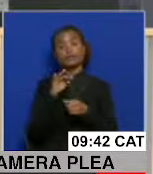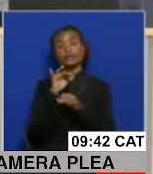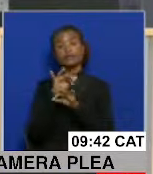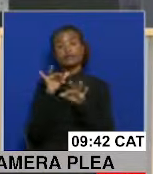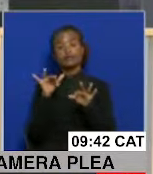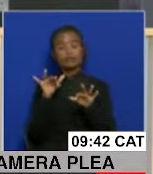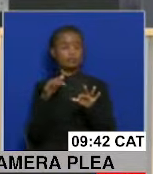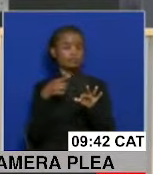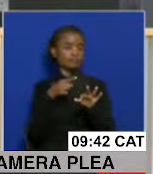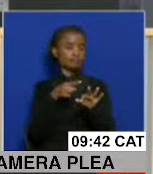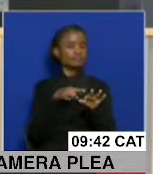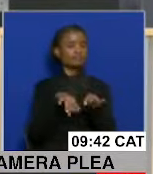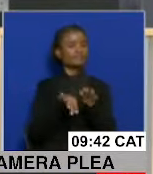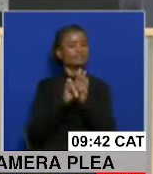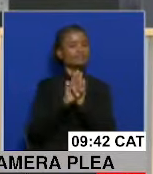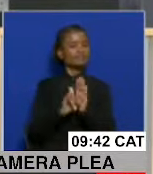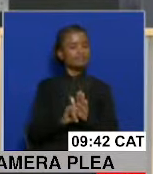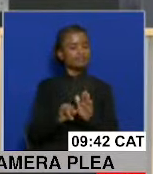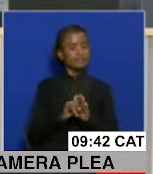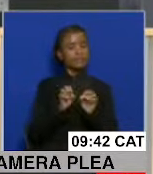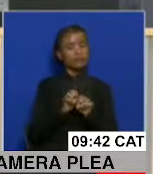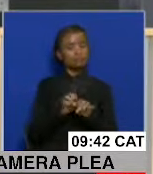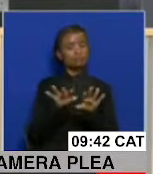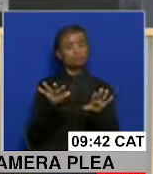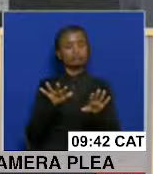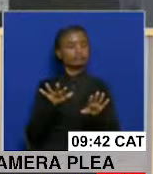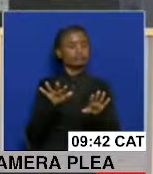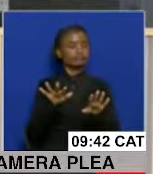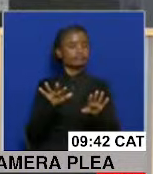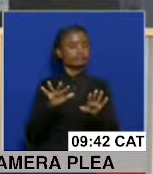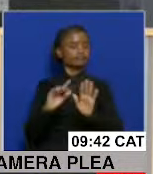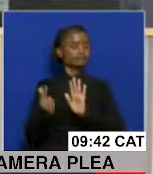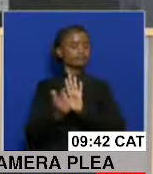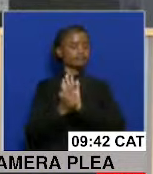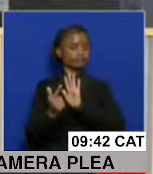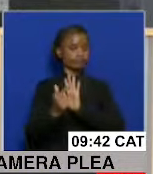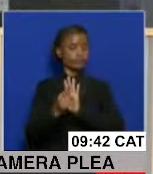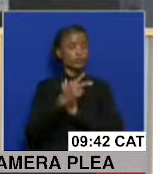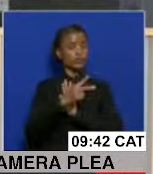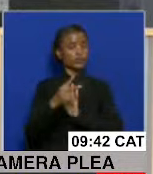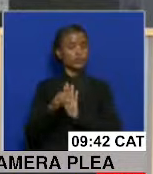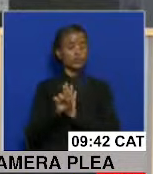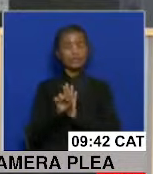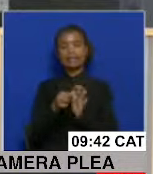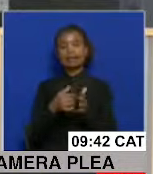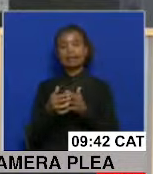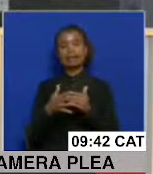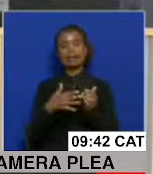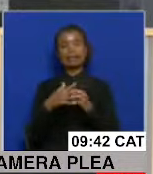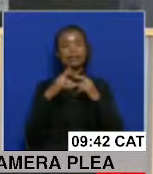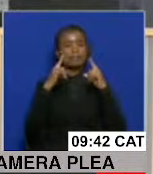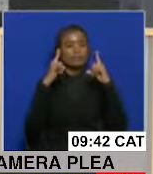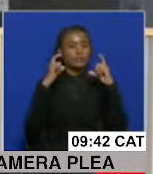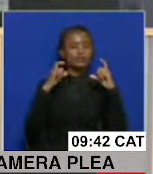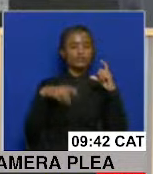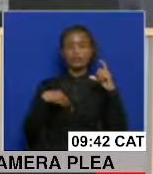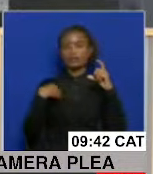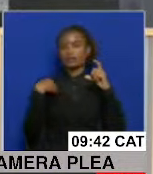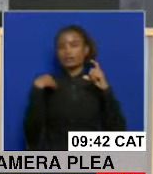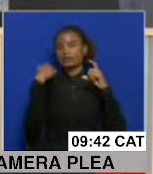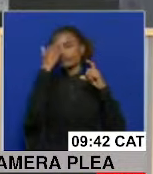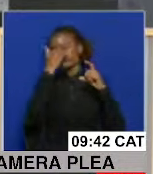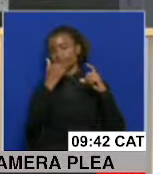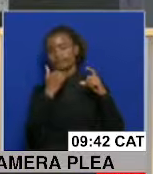broadcasting, disseminating, or otherwise placing in the public domain any image, photograph, video footage, or other visual